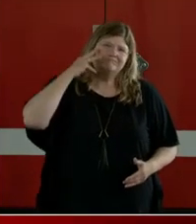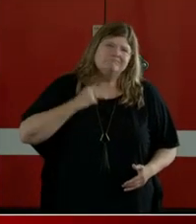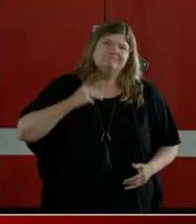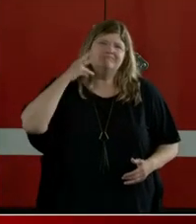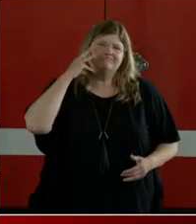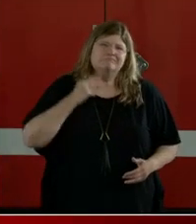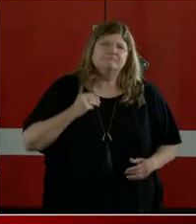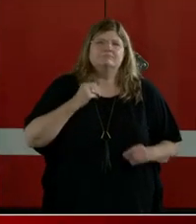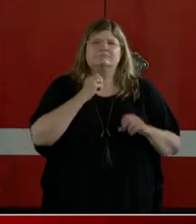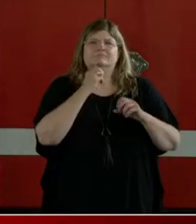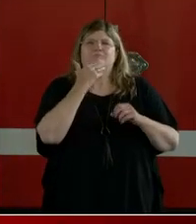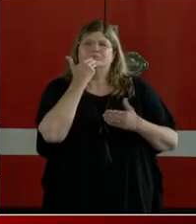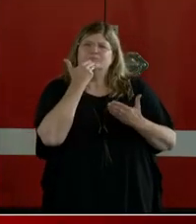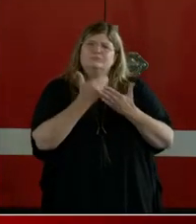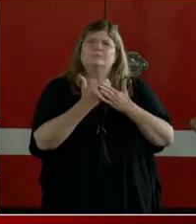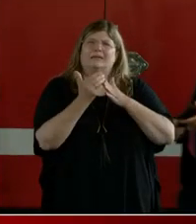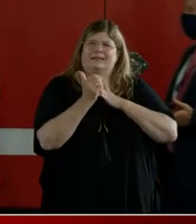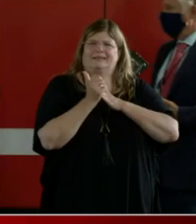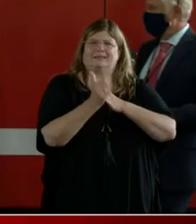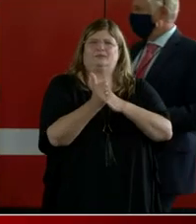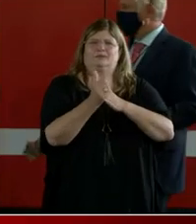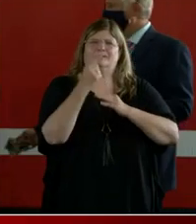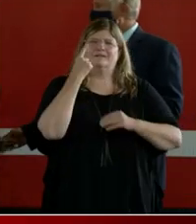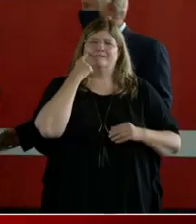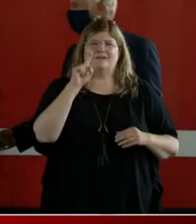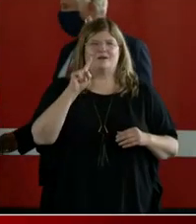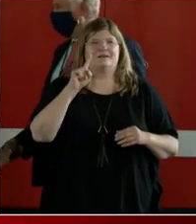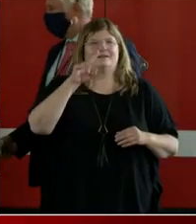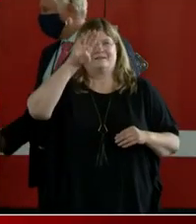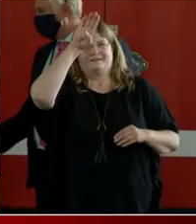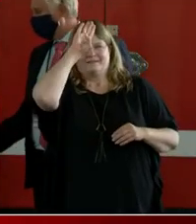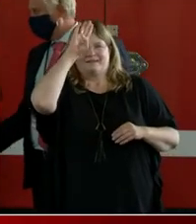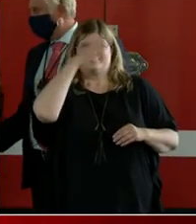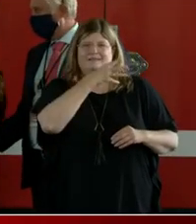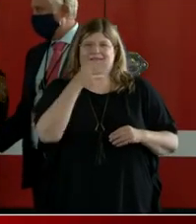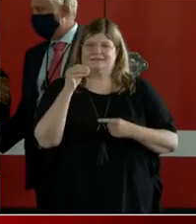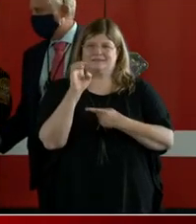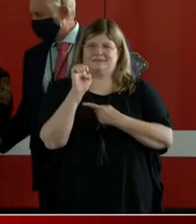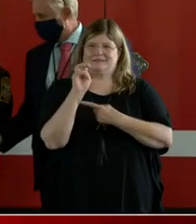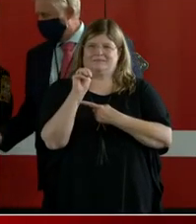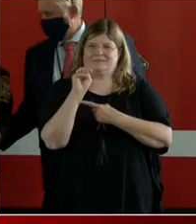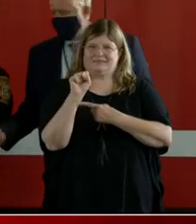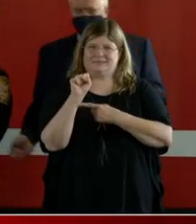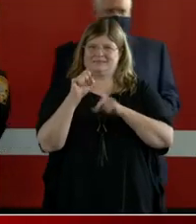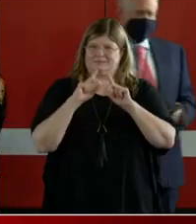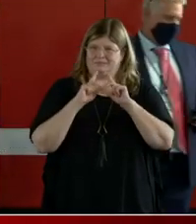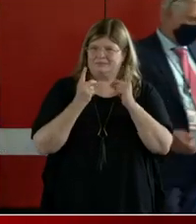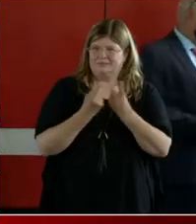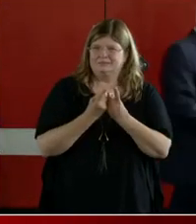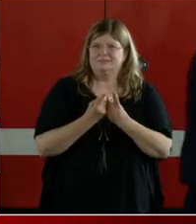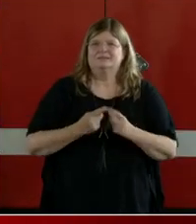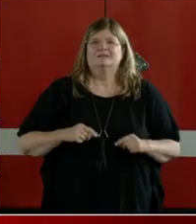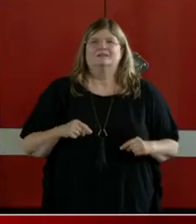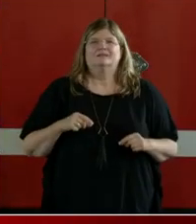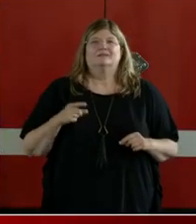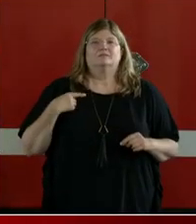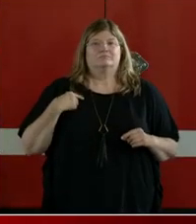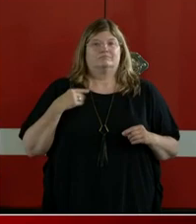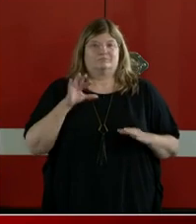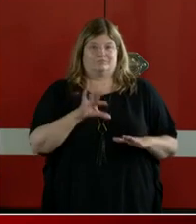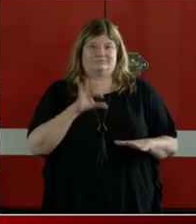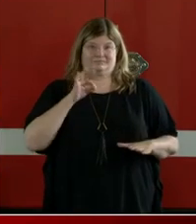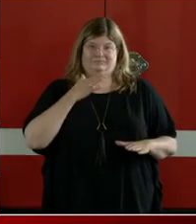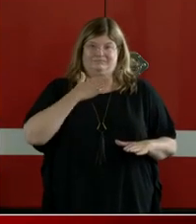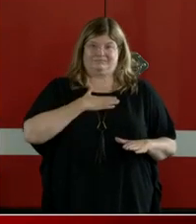for the district's fire and EMS department, and I was elected. My team and